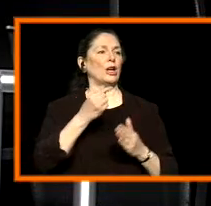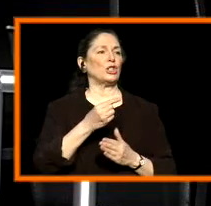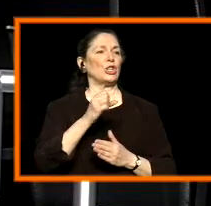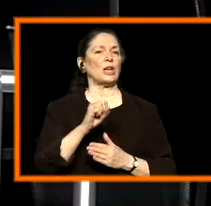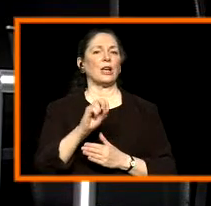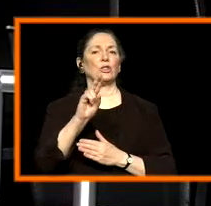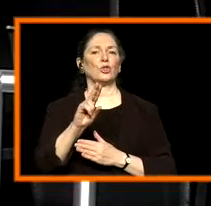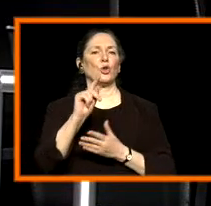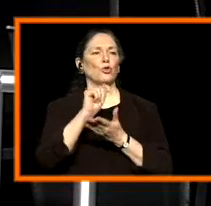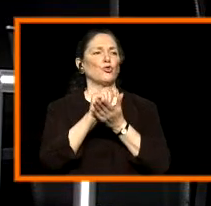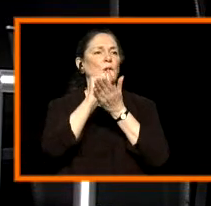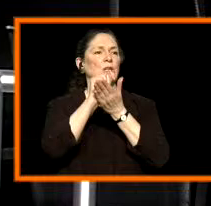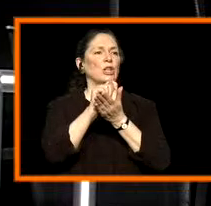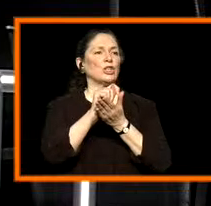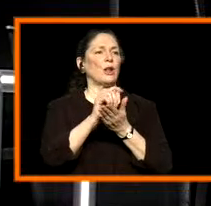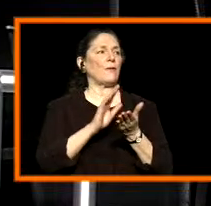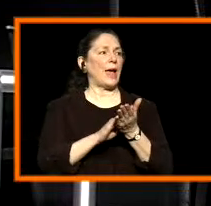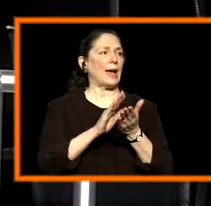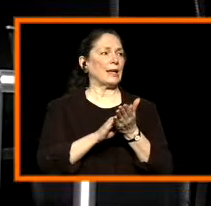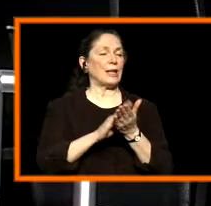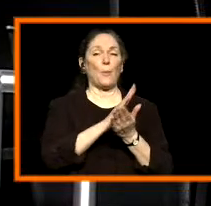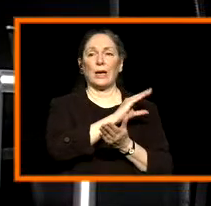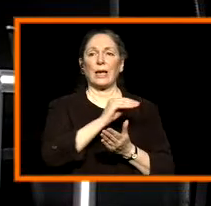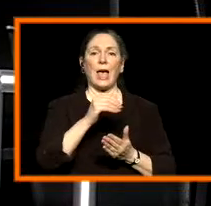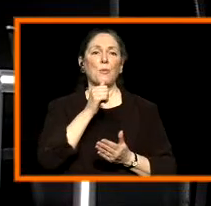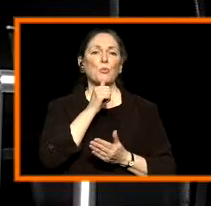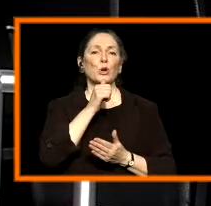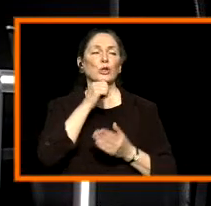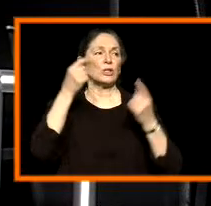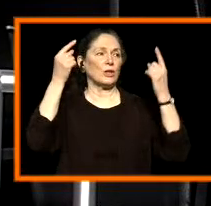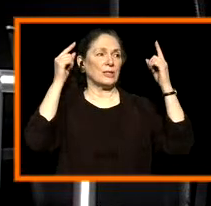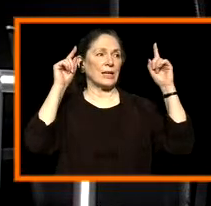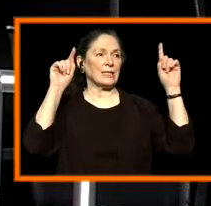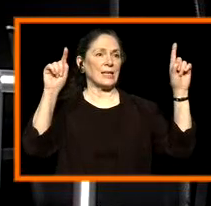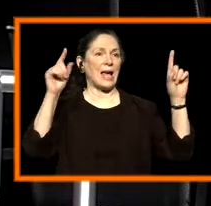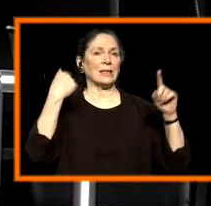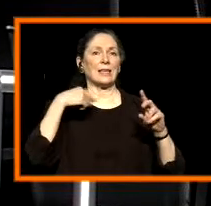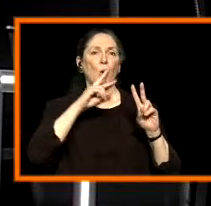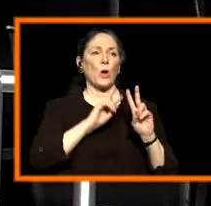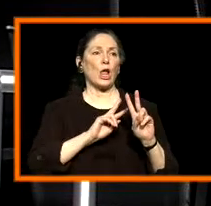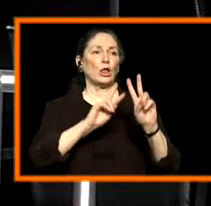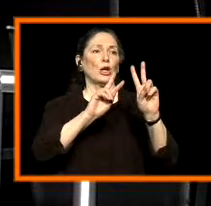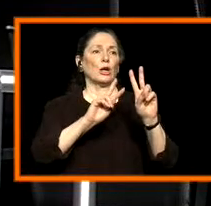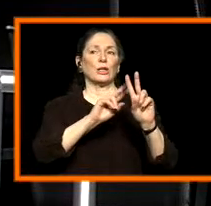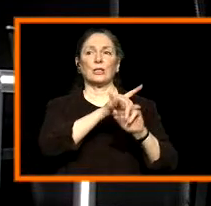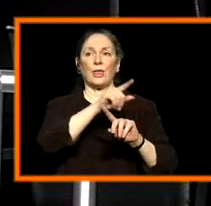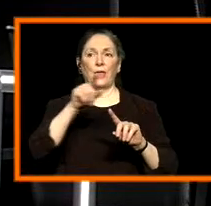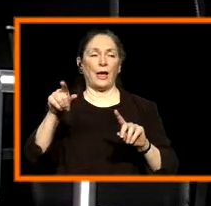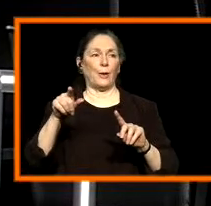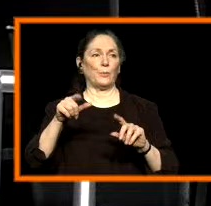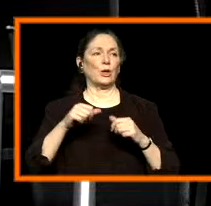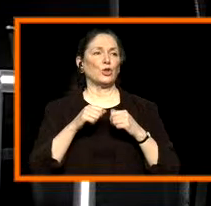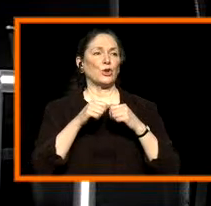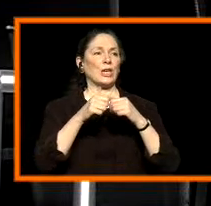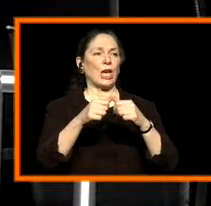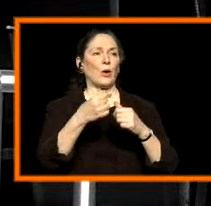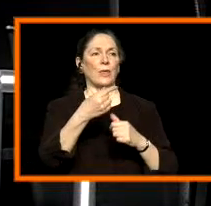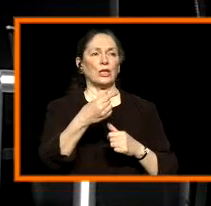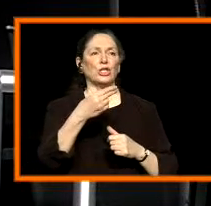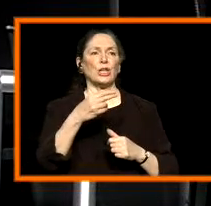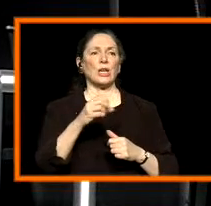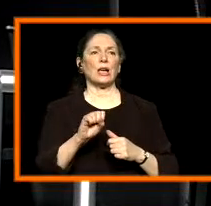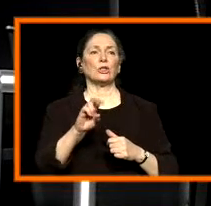GSU tradition of academic and personal success. And we look to them to carry the GSU